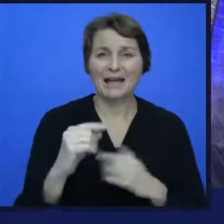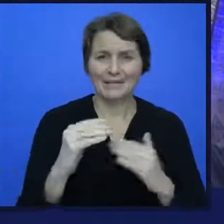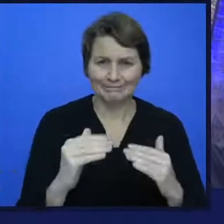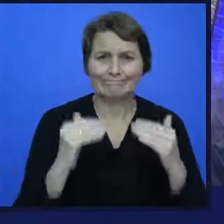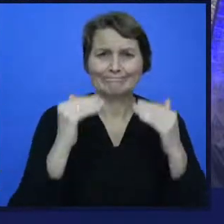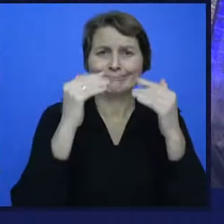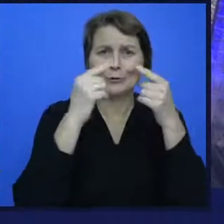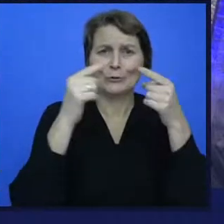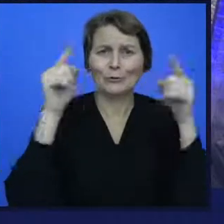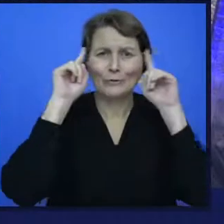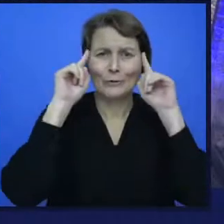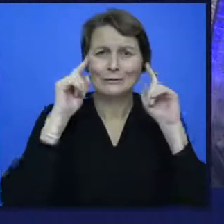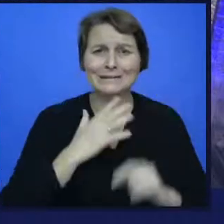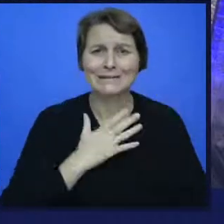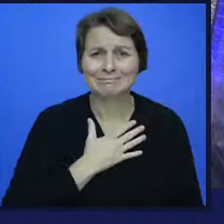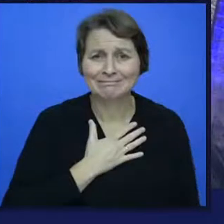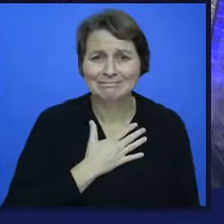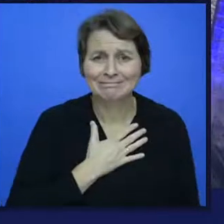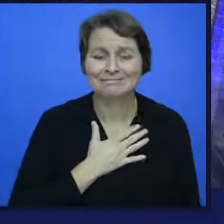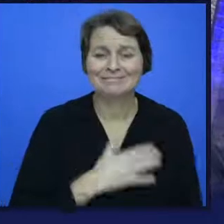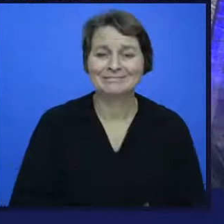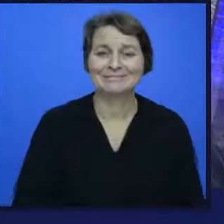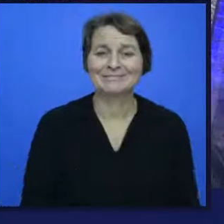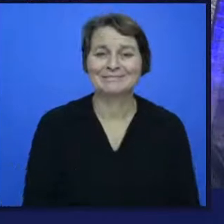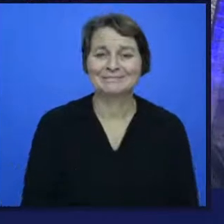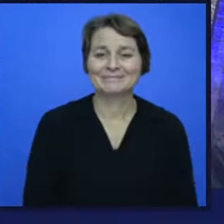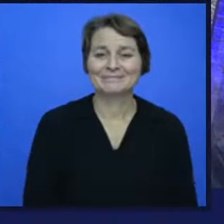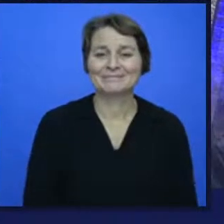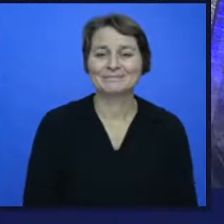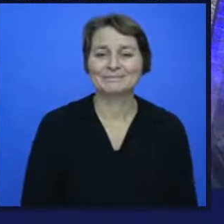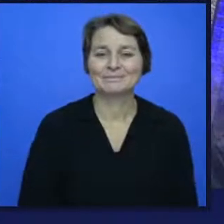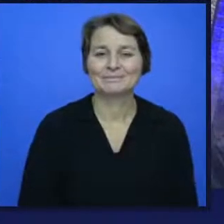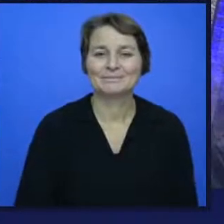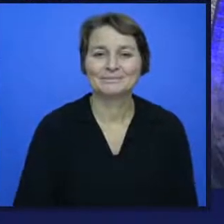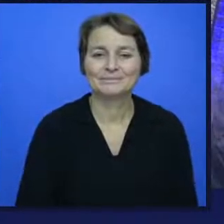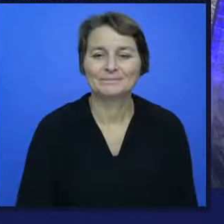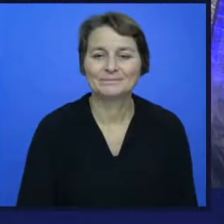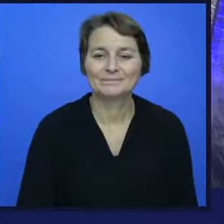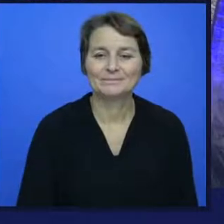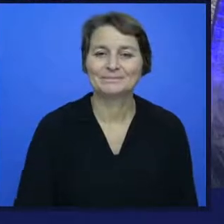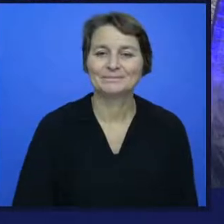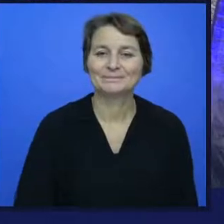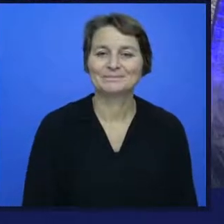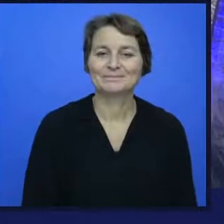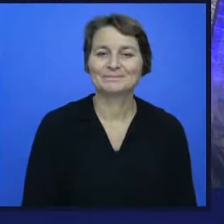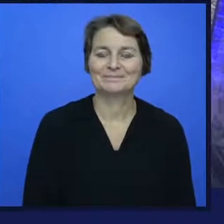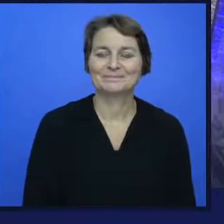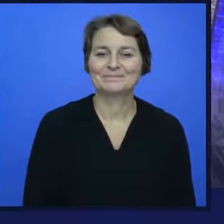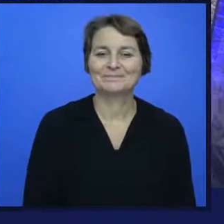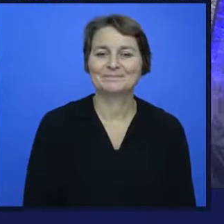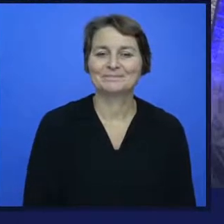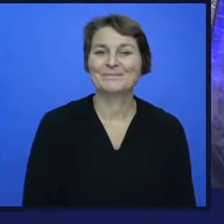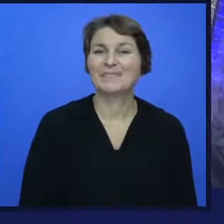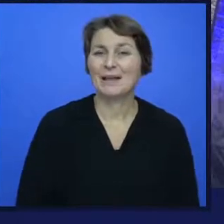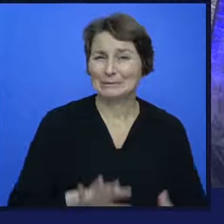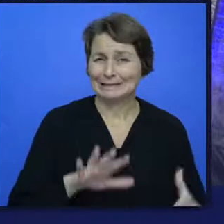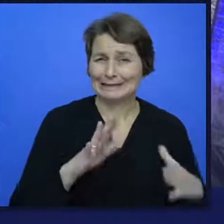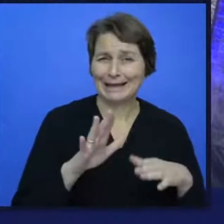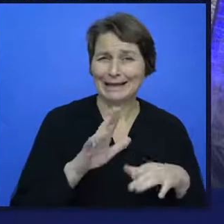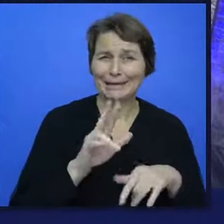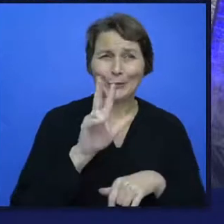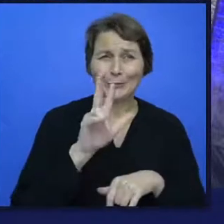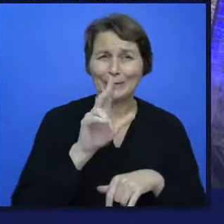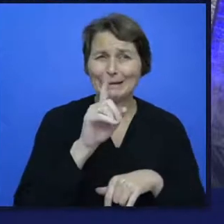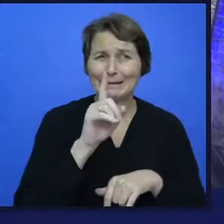Yes. That was a lot of math during the 3 o'clock hour for me. Oh, man. Yeah.